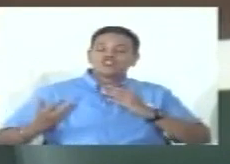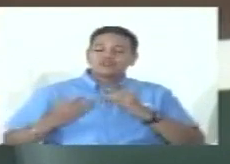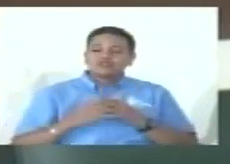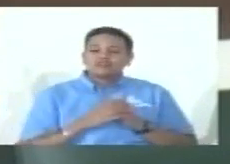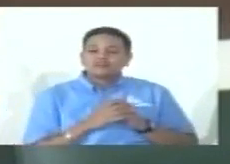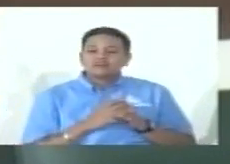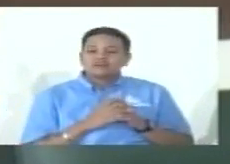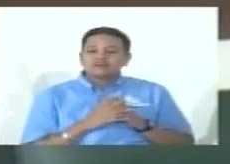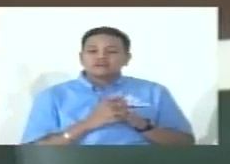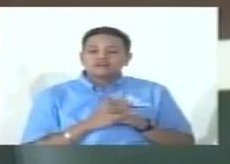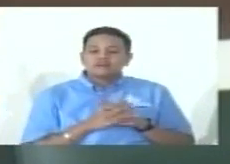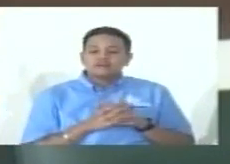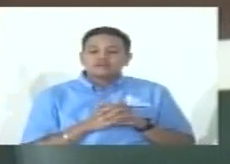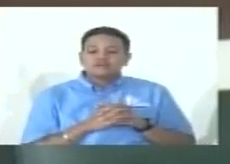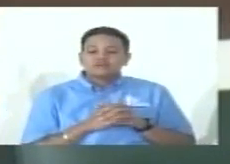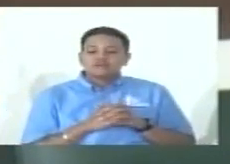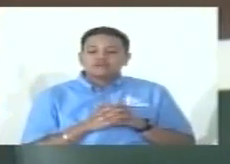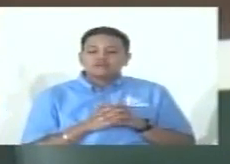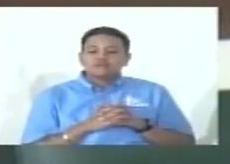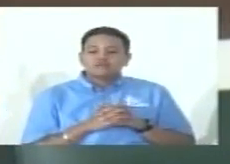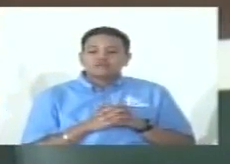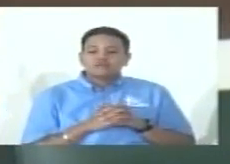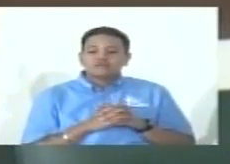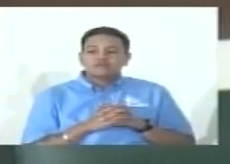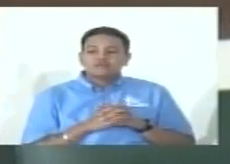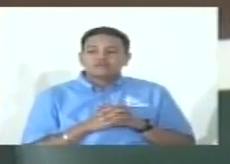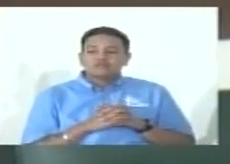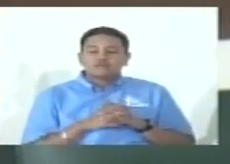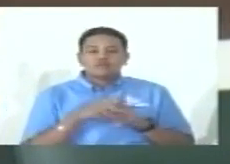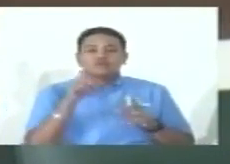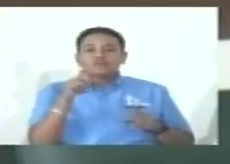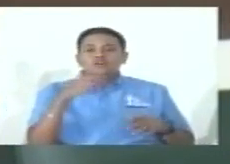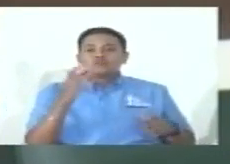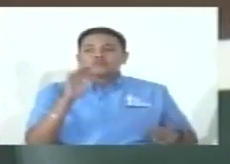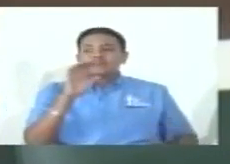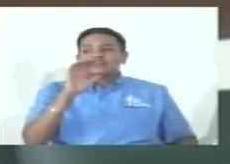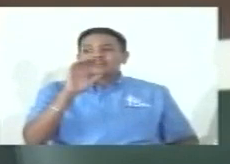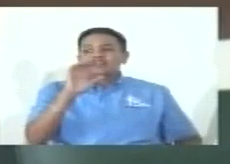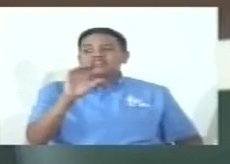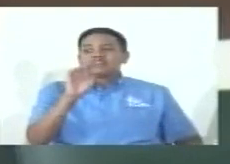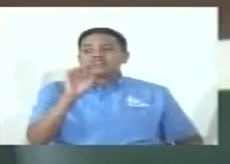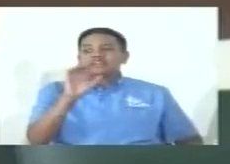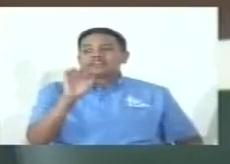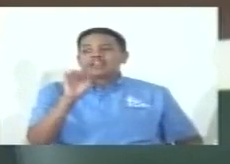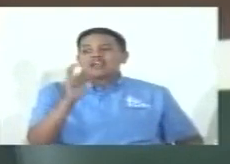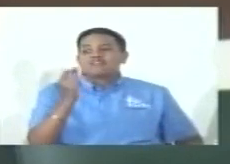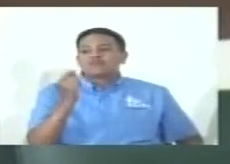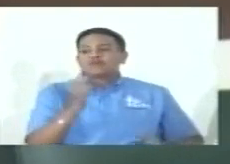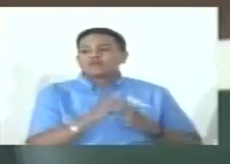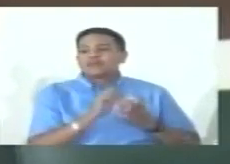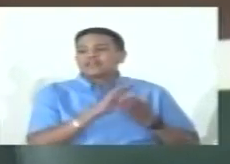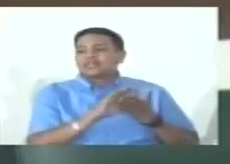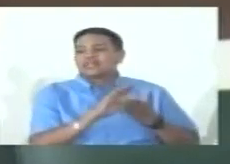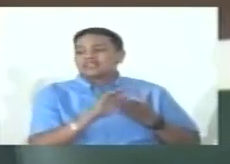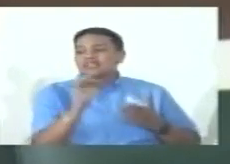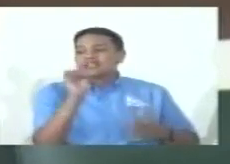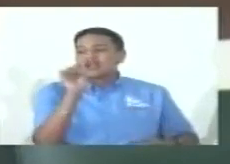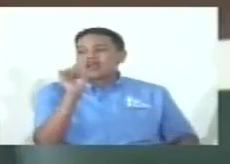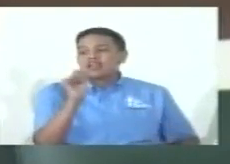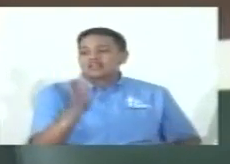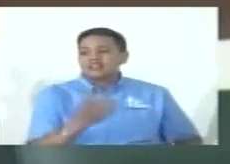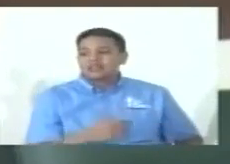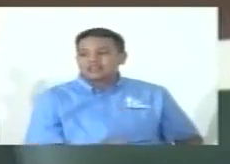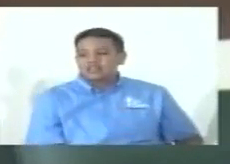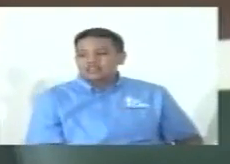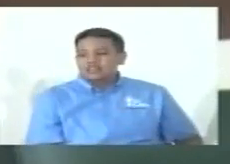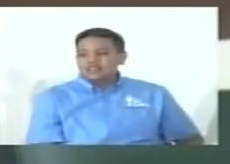And so the question was asked, so what CXC and what have to do with cleaning a toilet? And